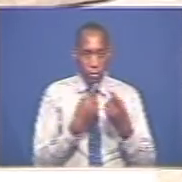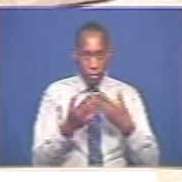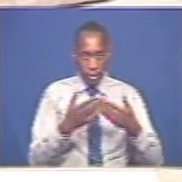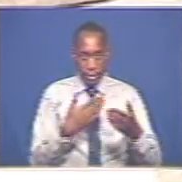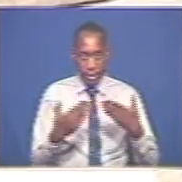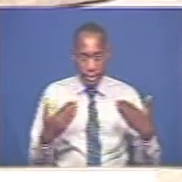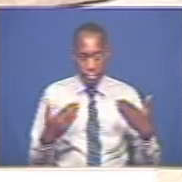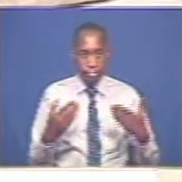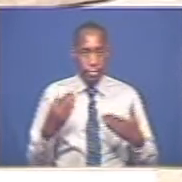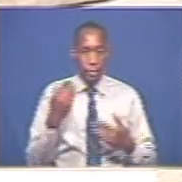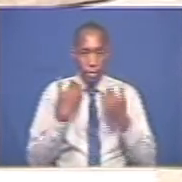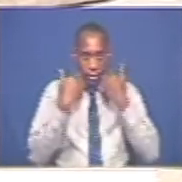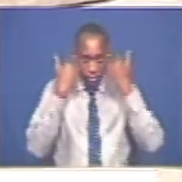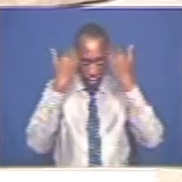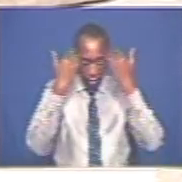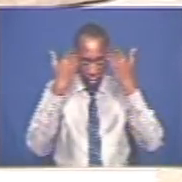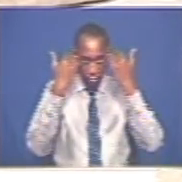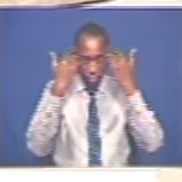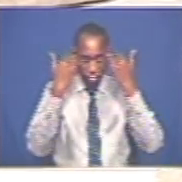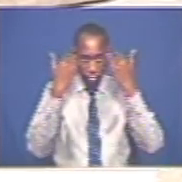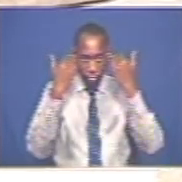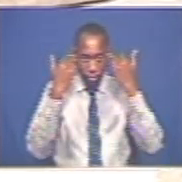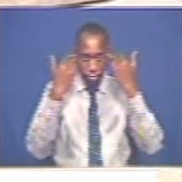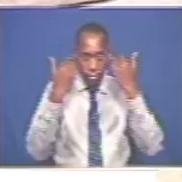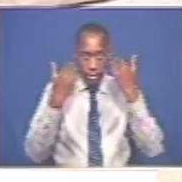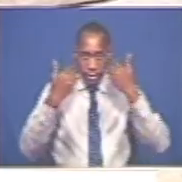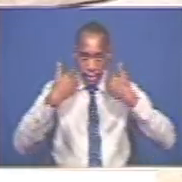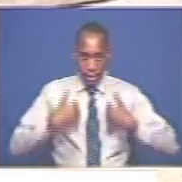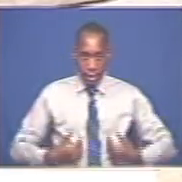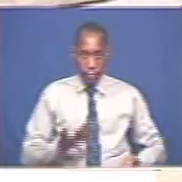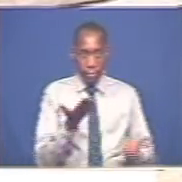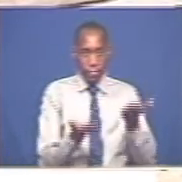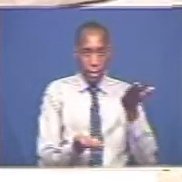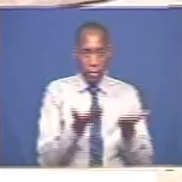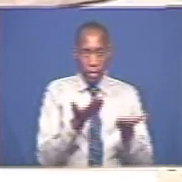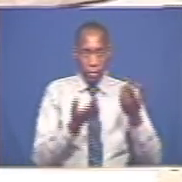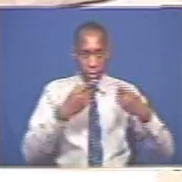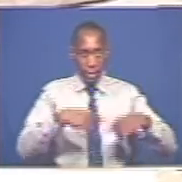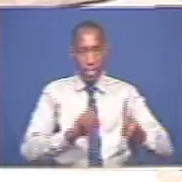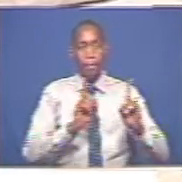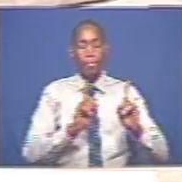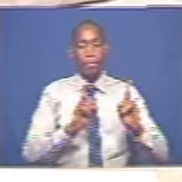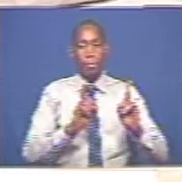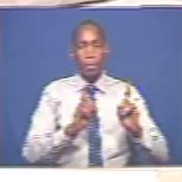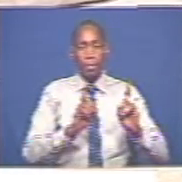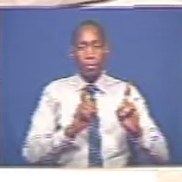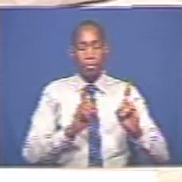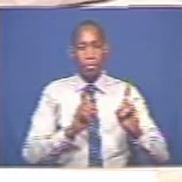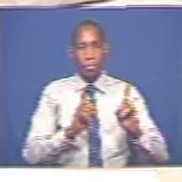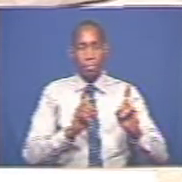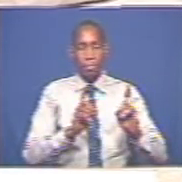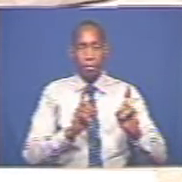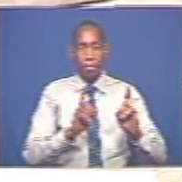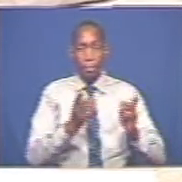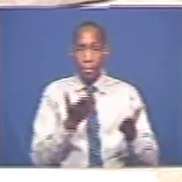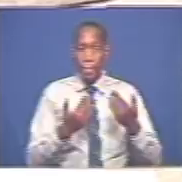of depression, but that is for the purpose of person, you know, self-evaluation. You can self-evaluate yourself and say, by the way, this could be the borderline, I'm headed to